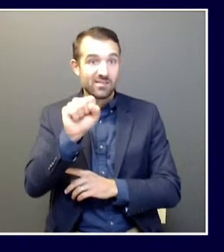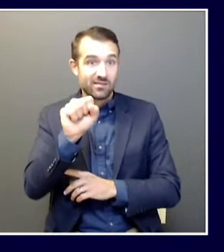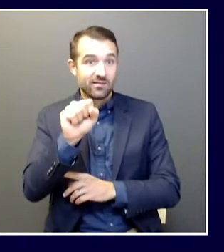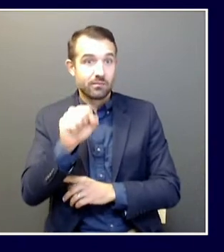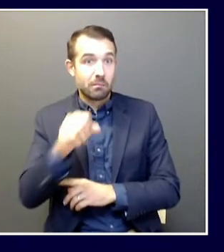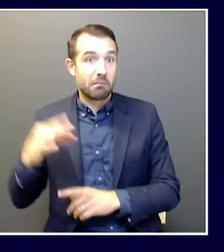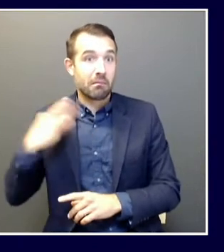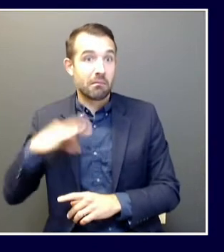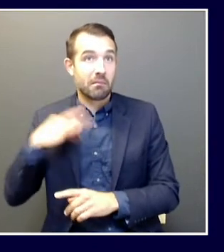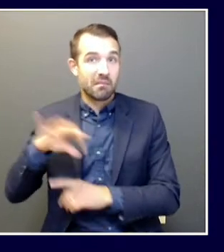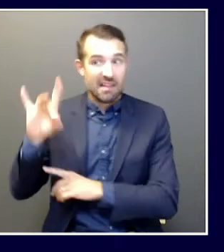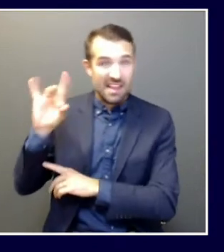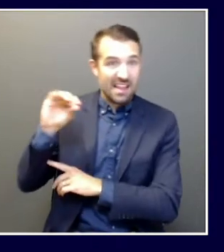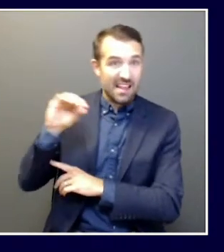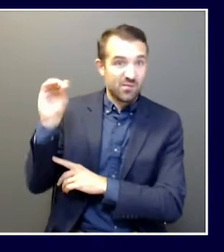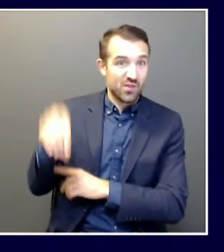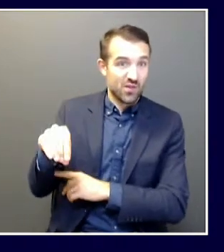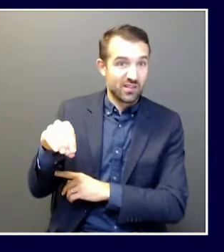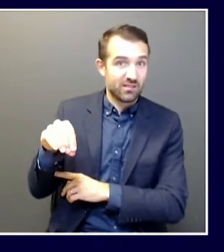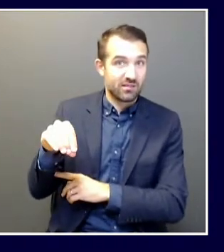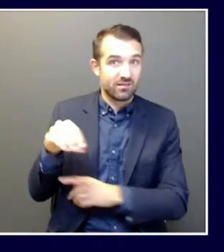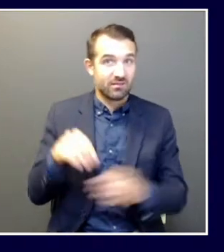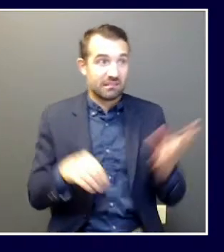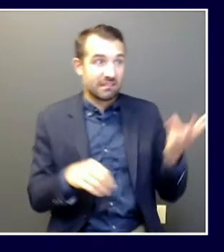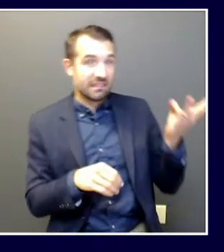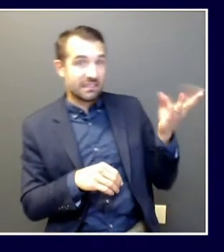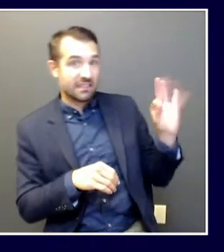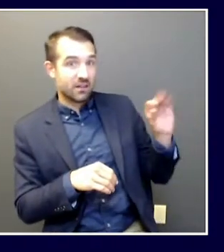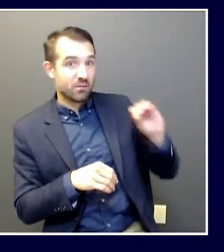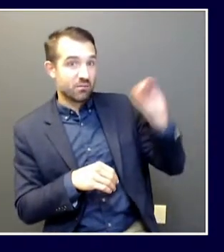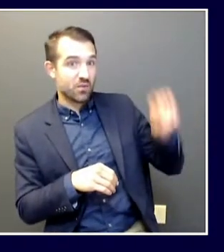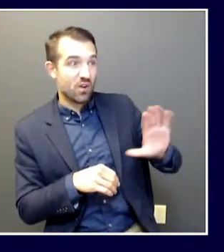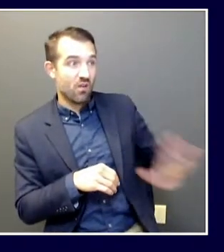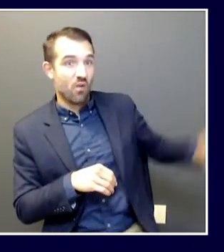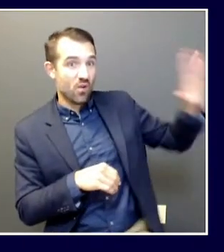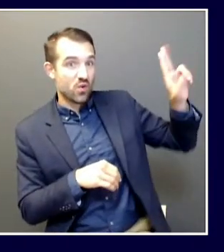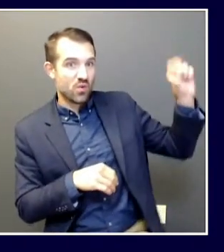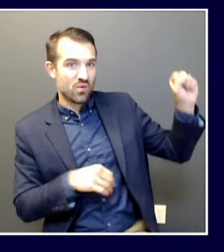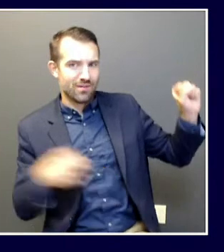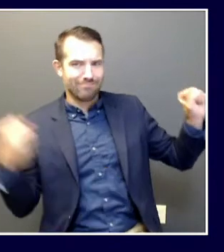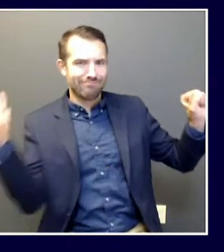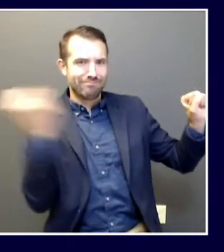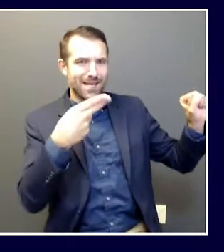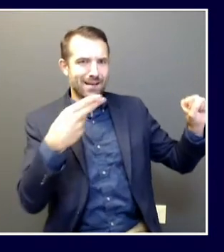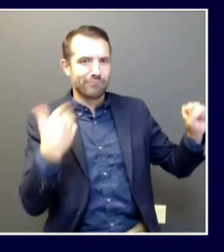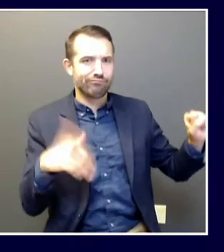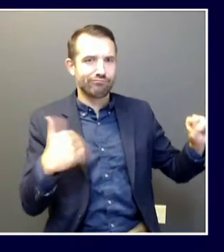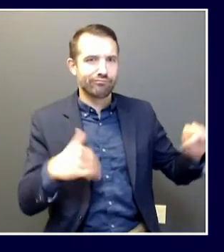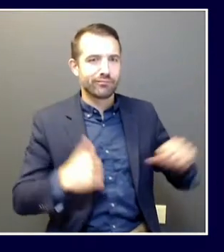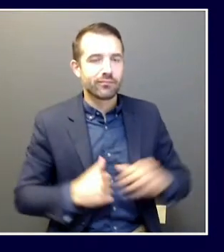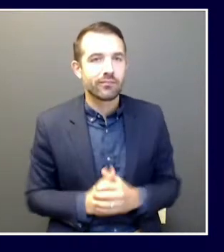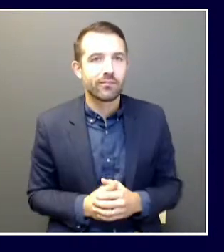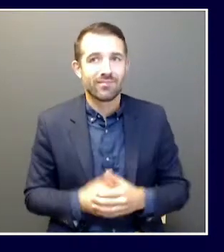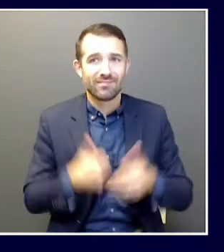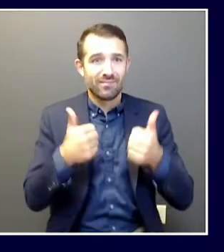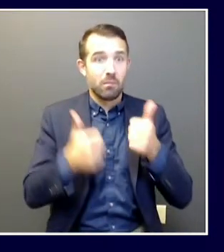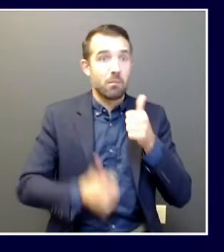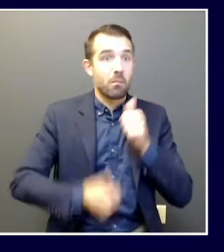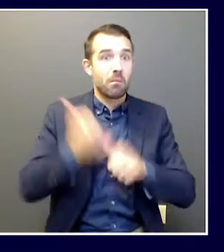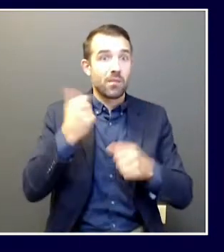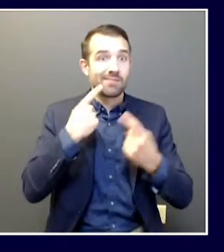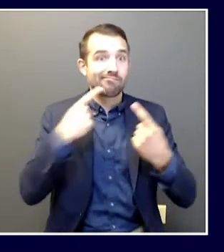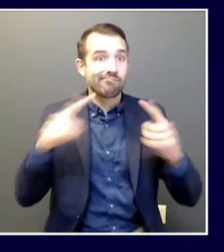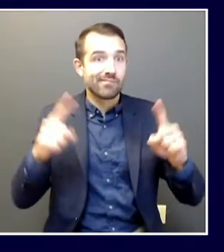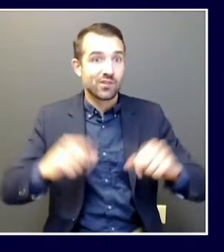continue to urge all Maine residents to get vaccinated. It's the best and most effective tool we have to keep our health